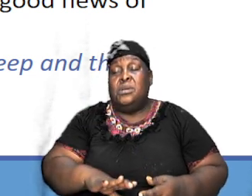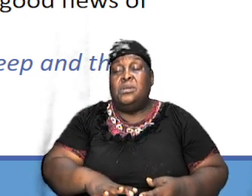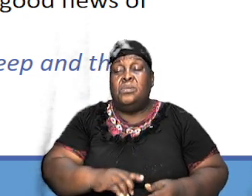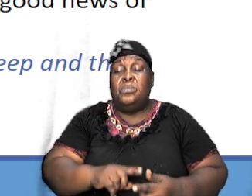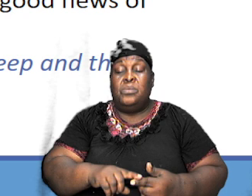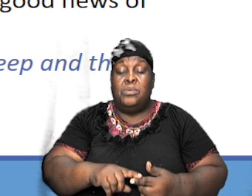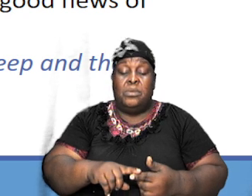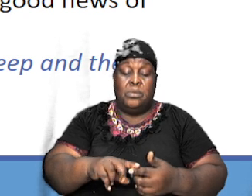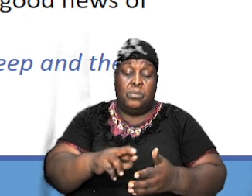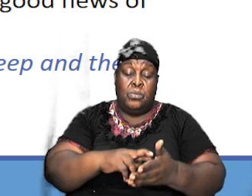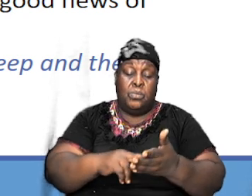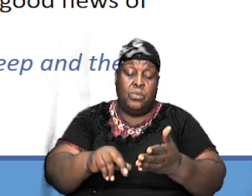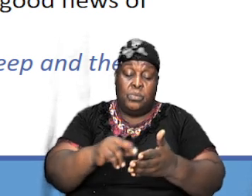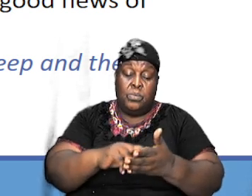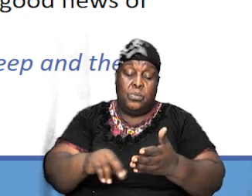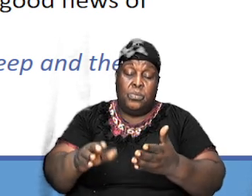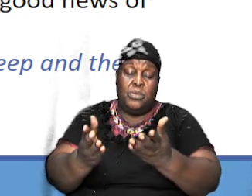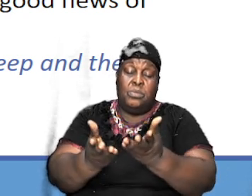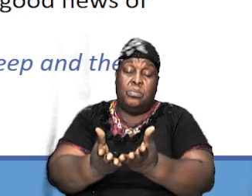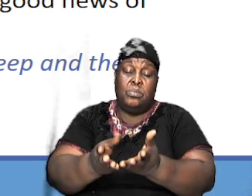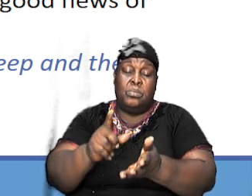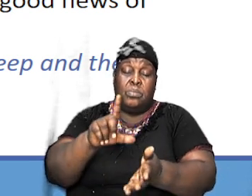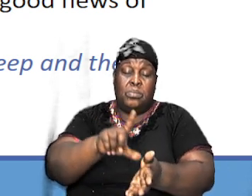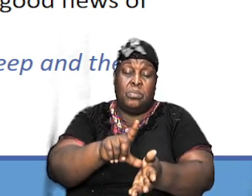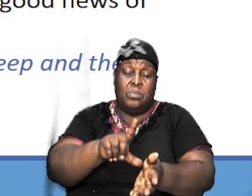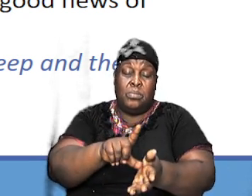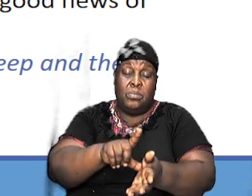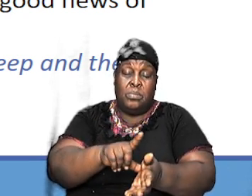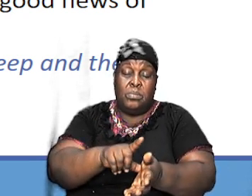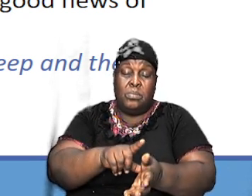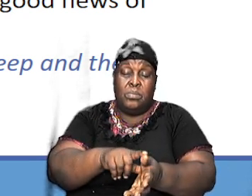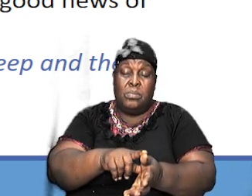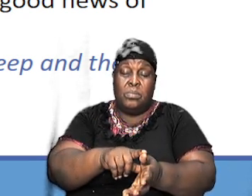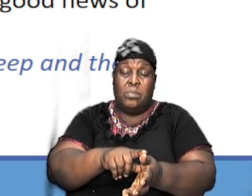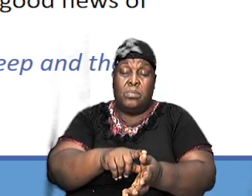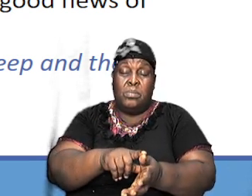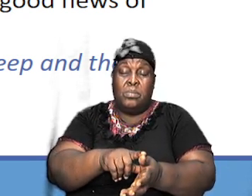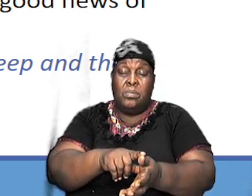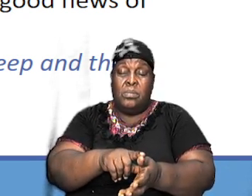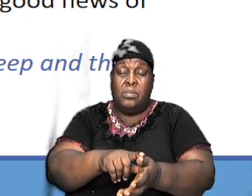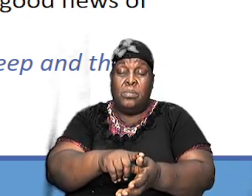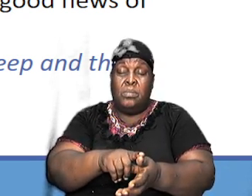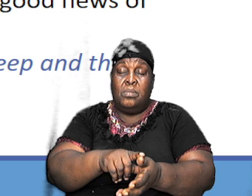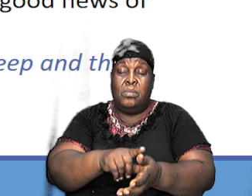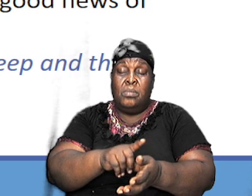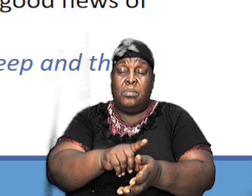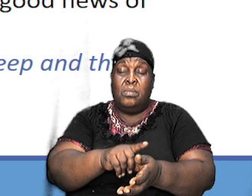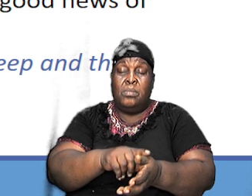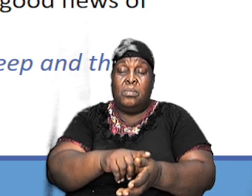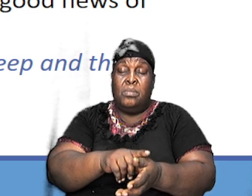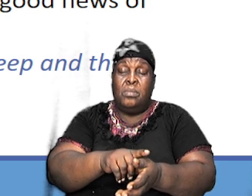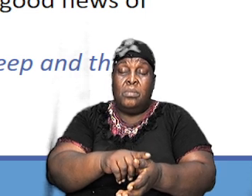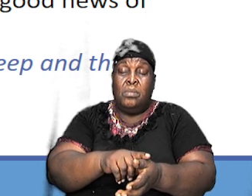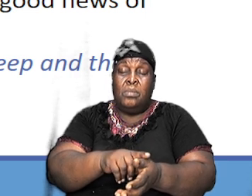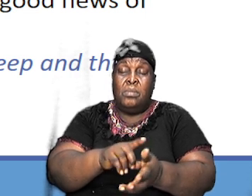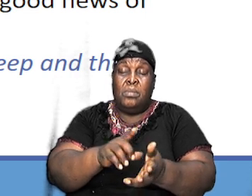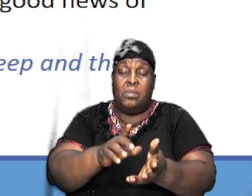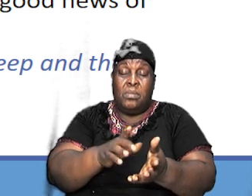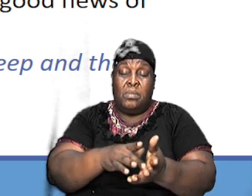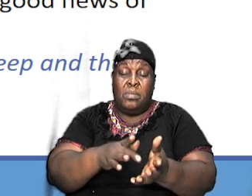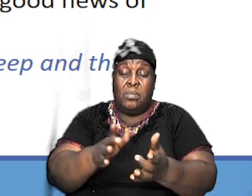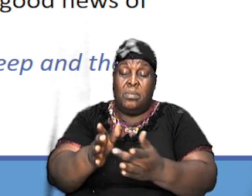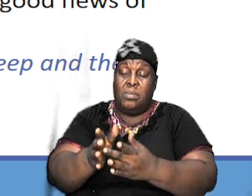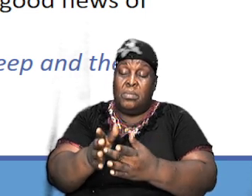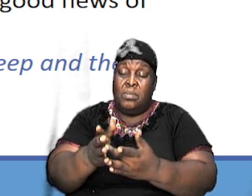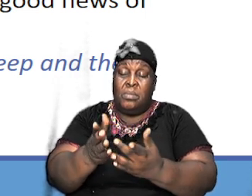find a lot of emphasis placed on women that was around, you know, while Jesus lived.